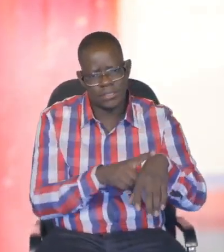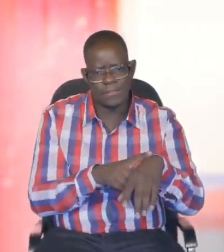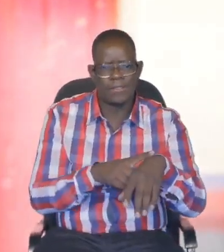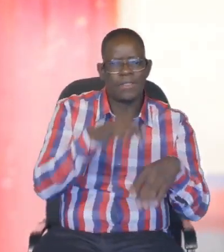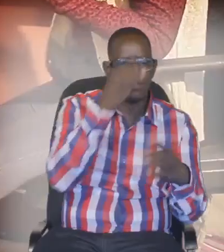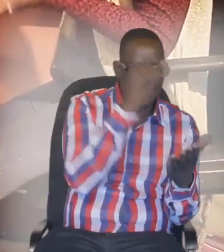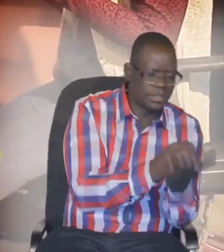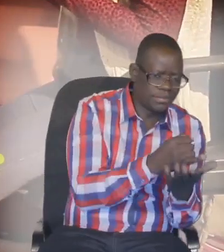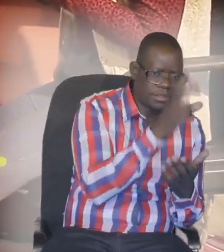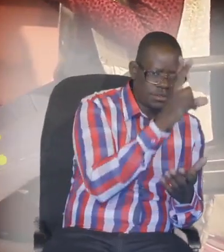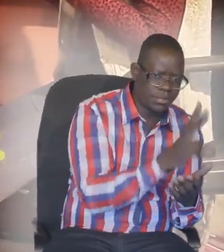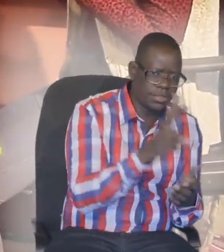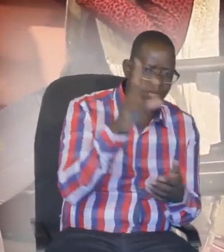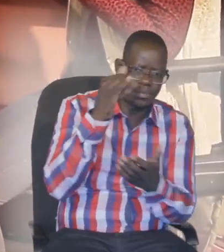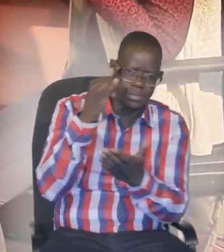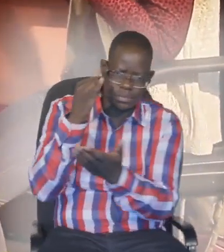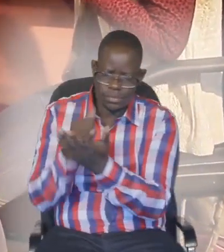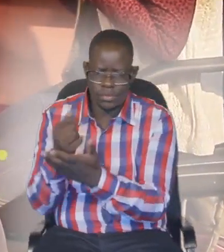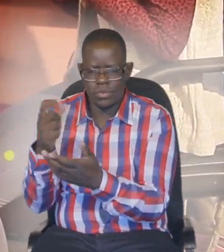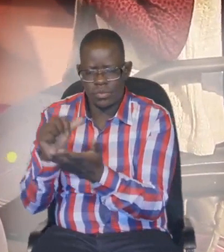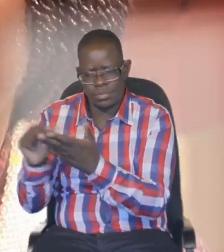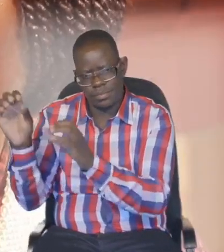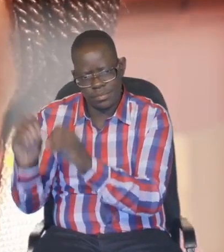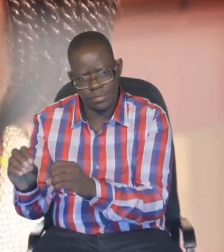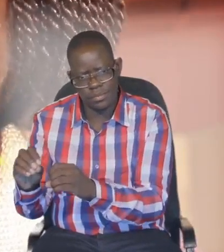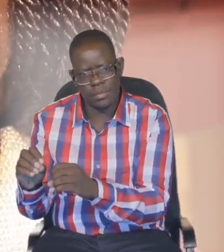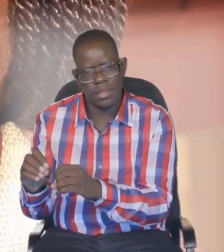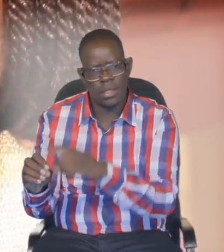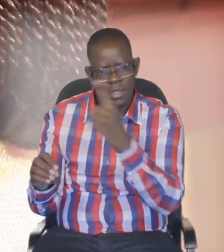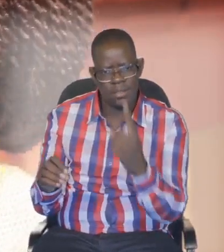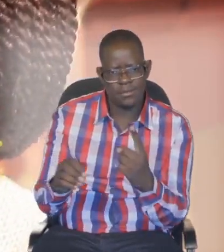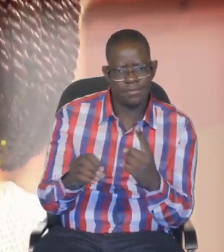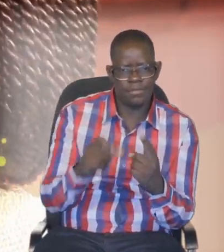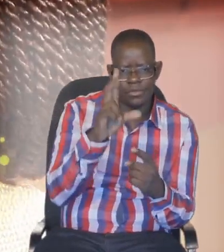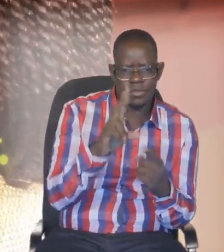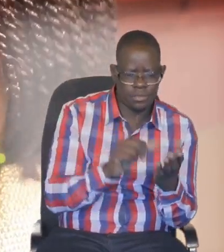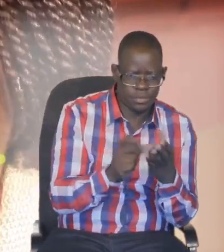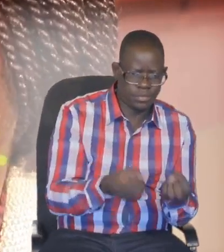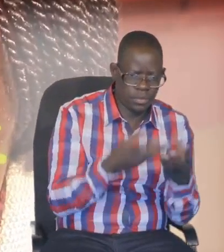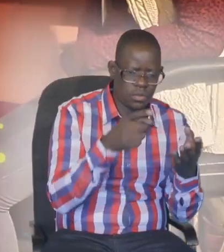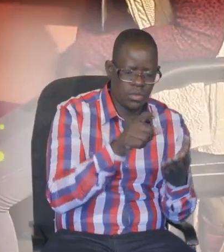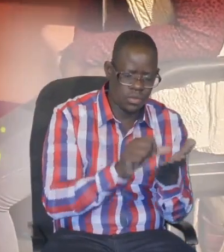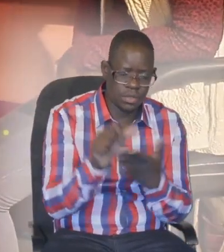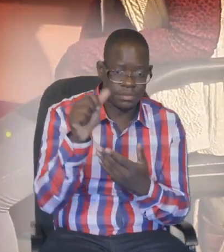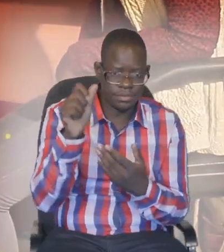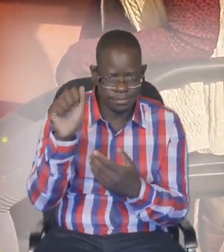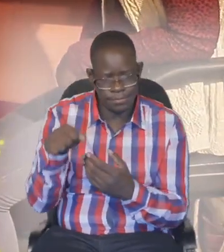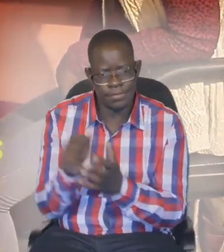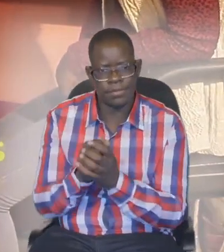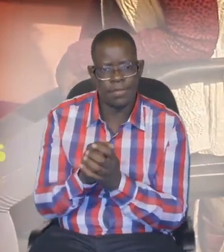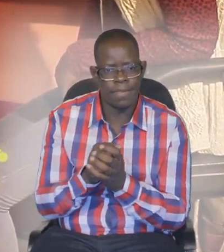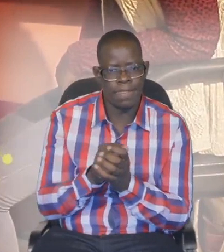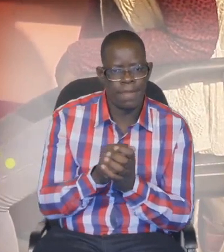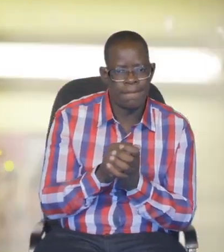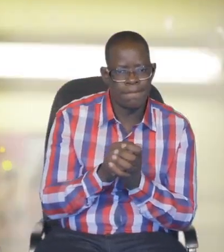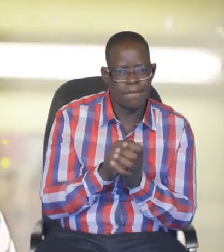and creditors. Well, Auntie Sarah, debtors are customers that owe the salon money, and the creditors are the supplier you owe money to. That's correct,